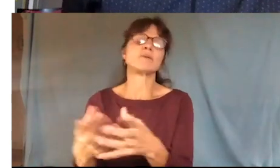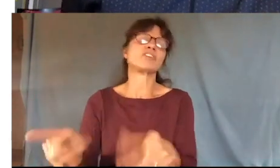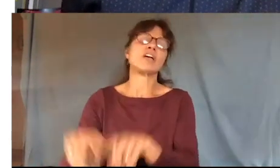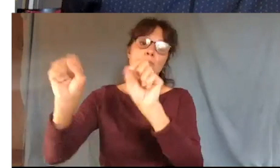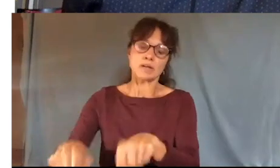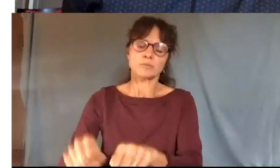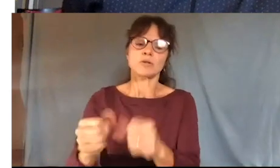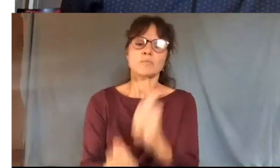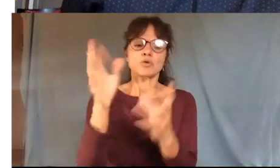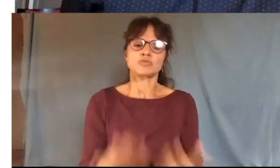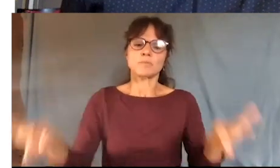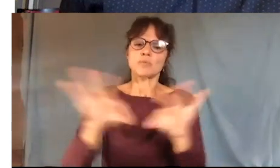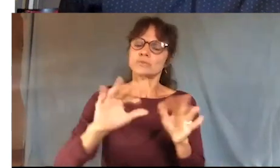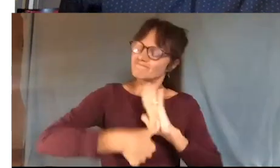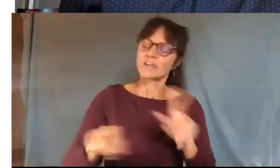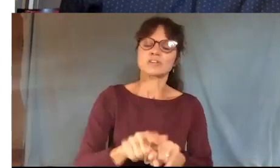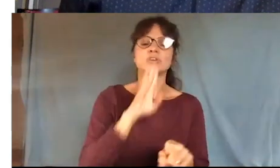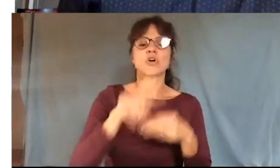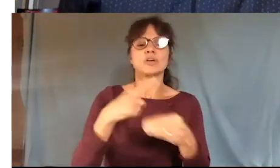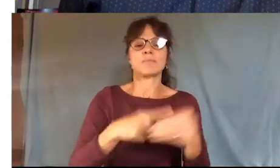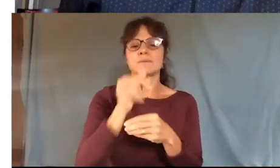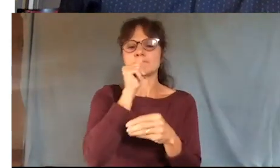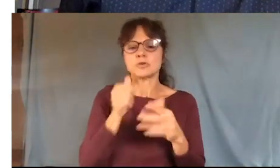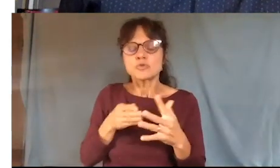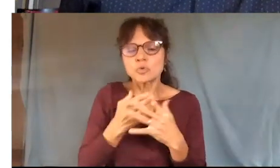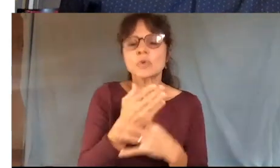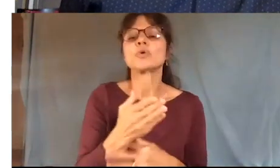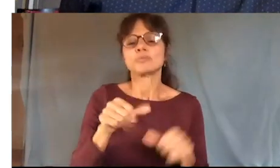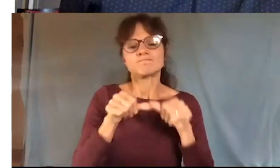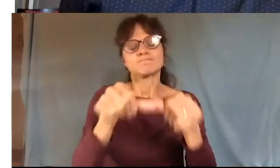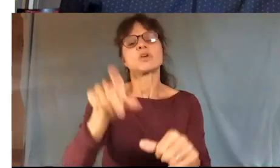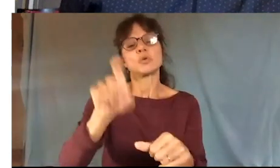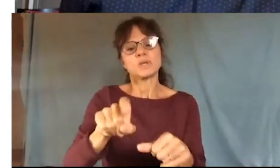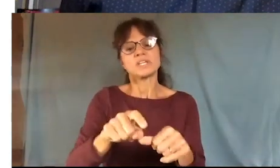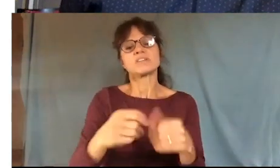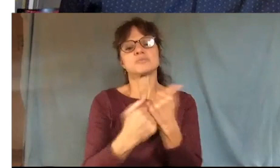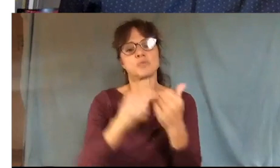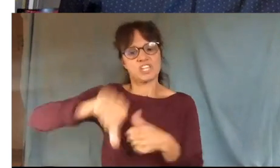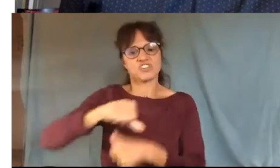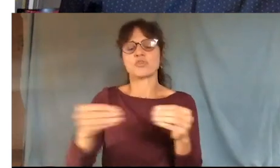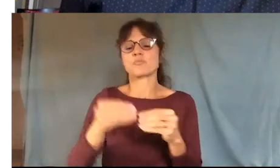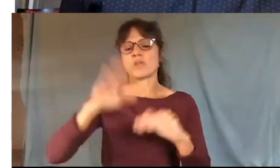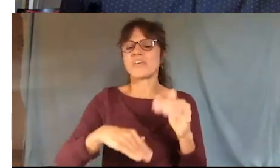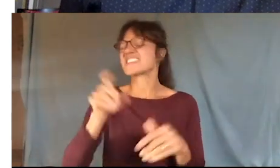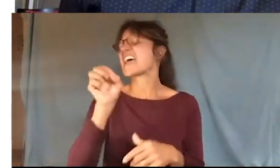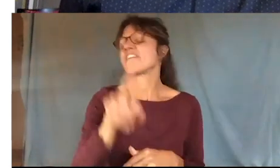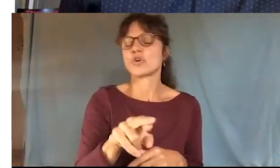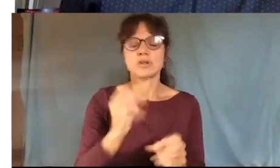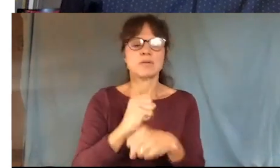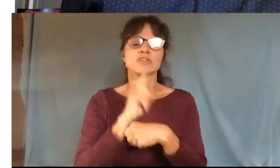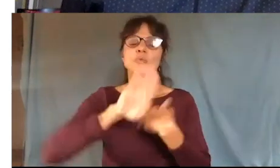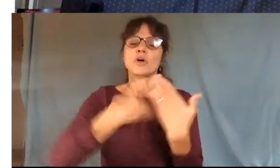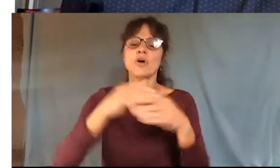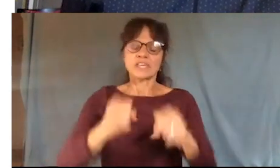most importantly, as we talk about resiliency, we need to do more to support one another now more than ever to make sure that we can all make it through